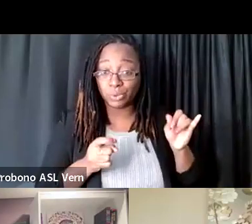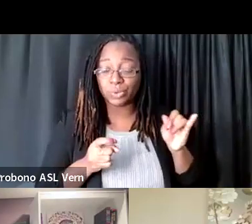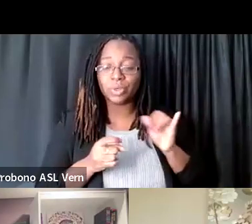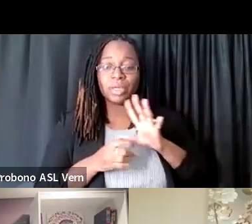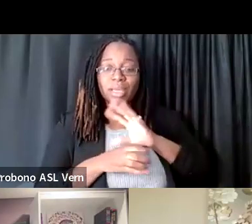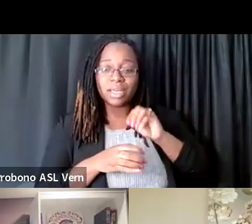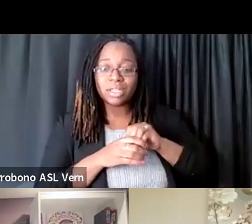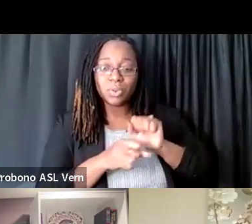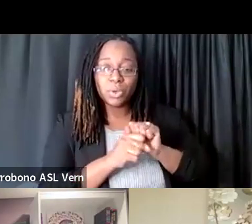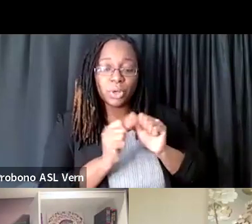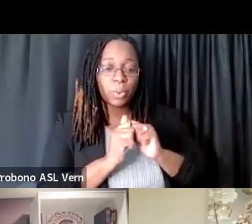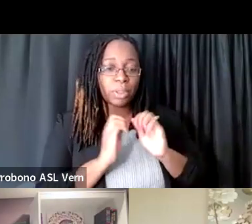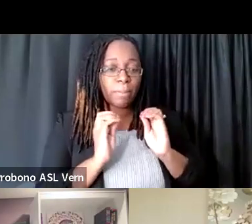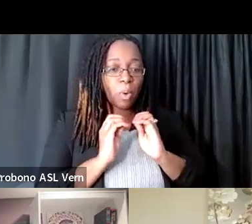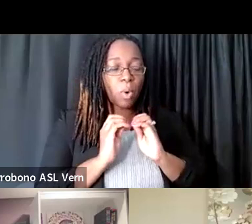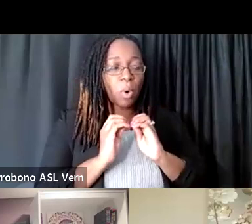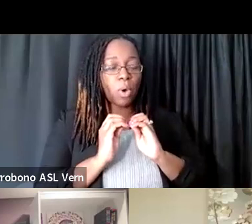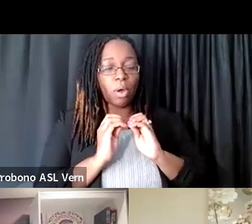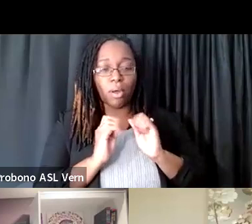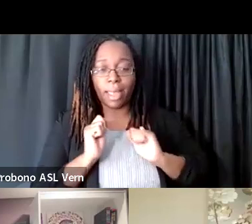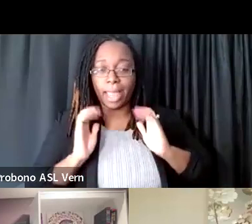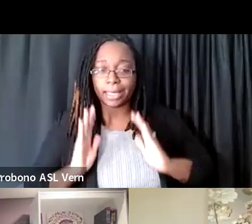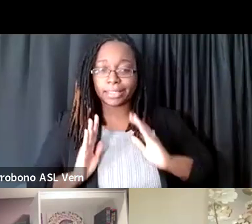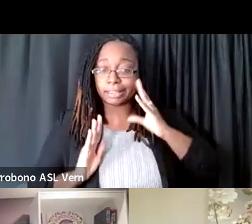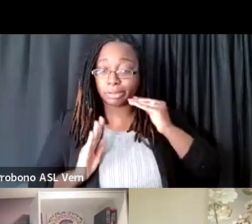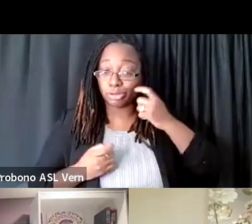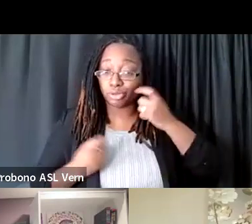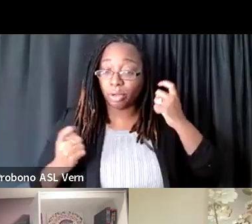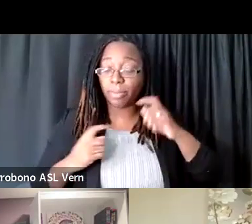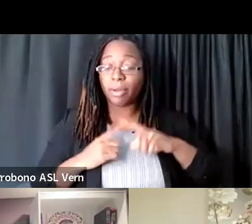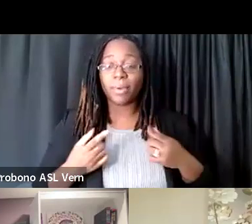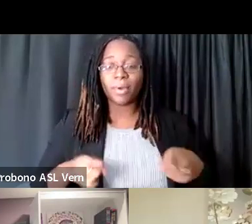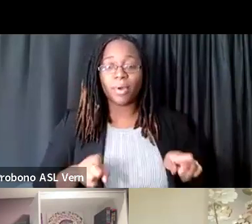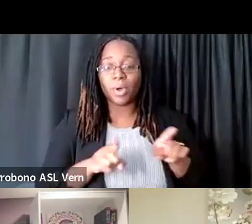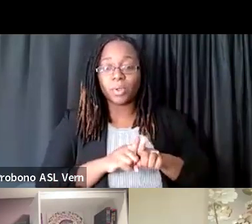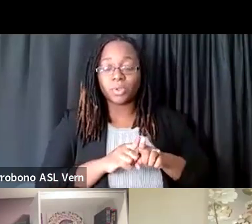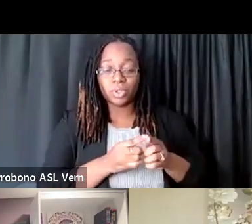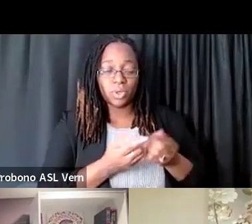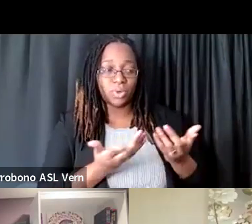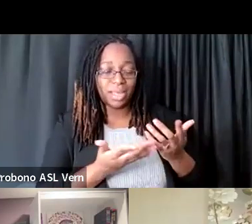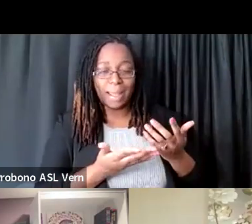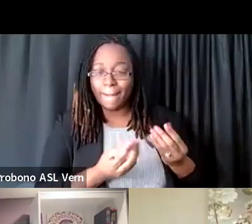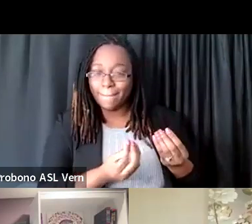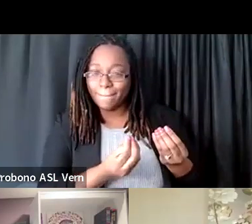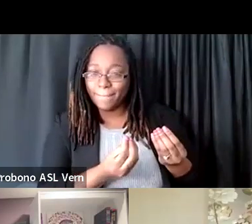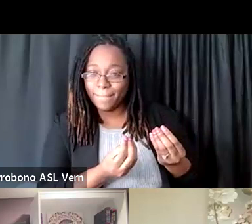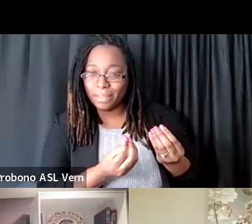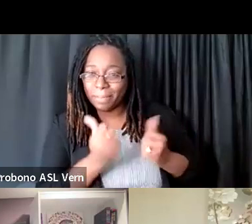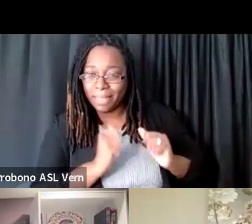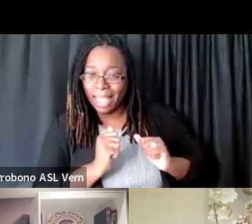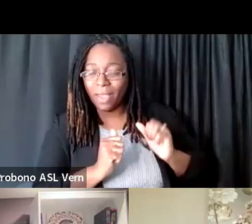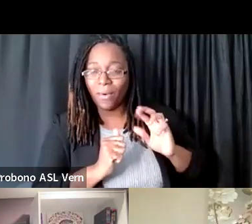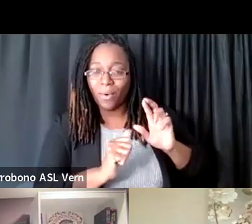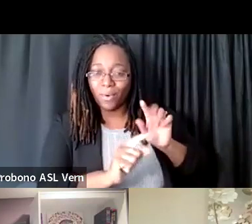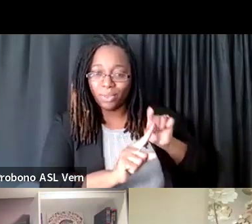sort of working with actors who have experienced trauma, but also working with material that deals with trauma. So I would find an